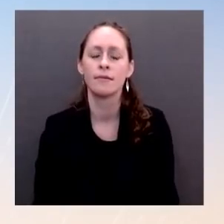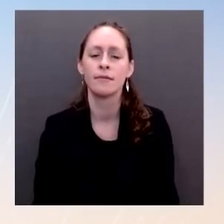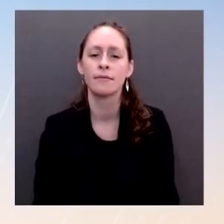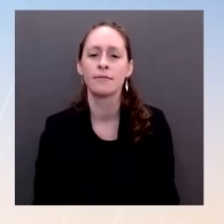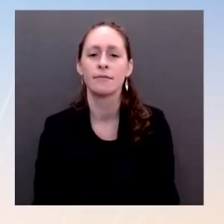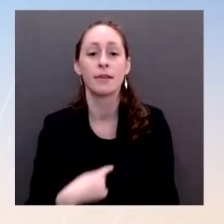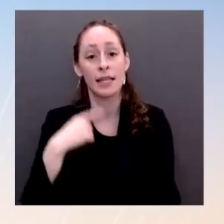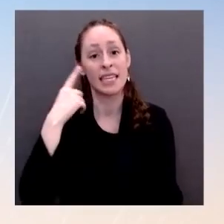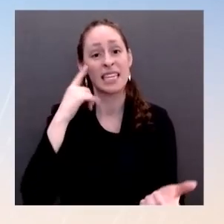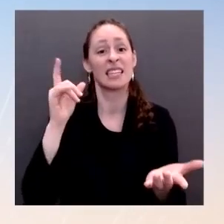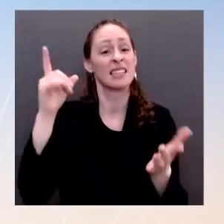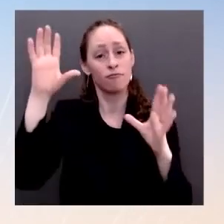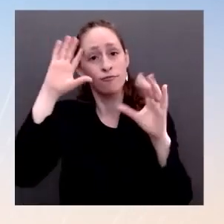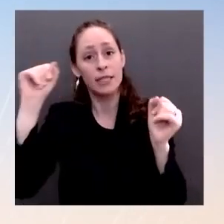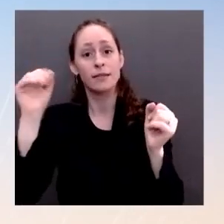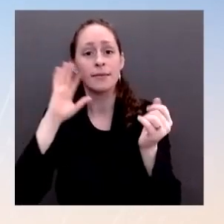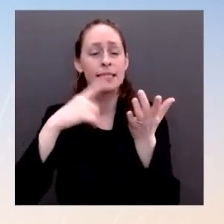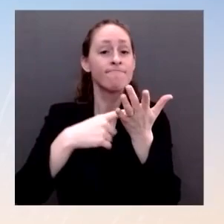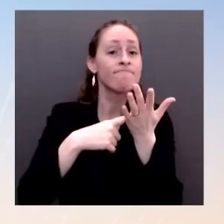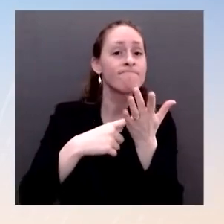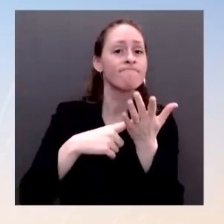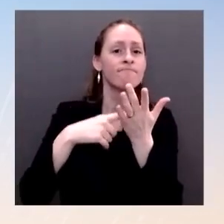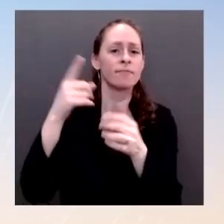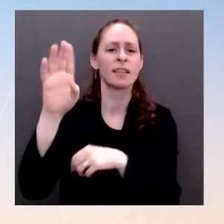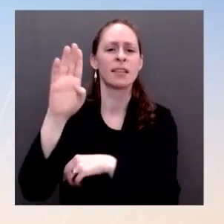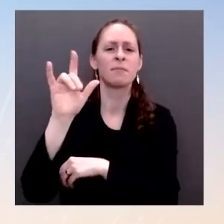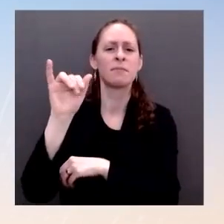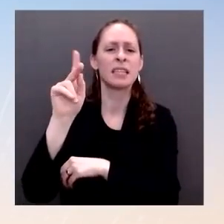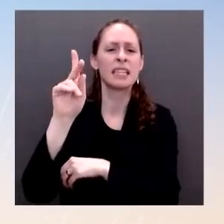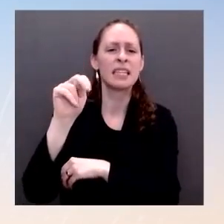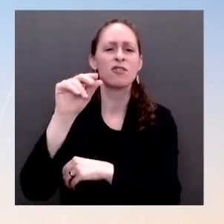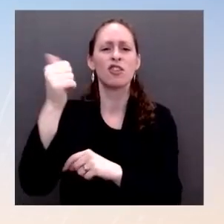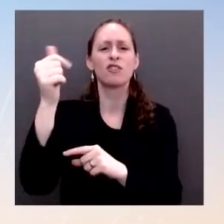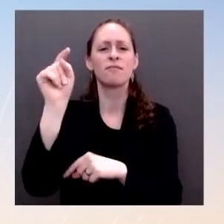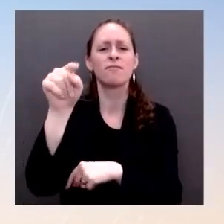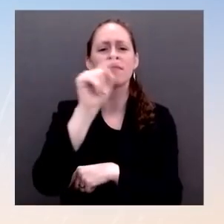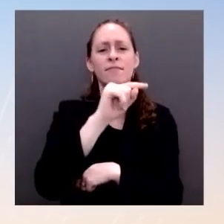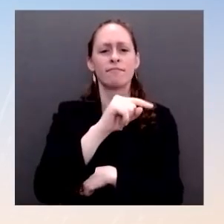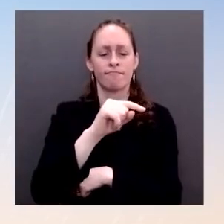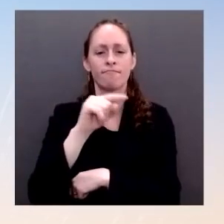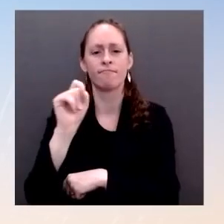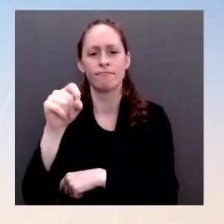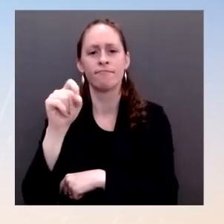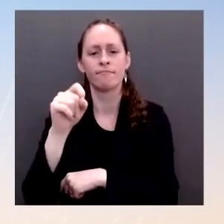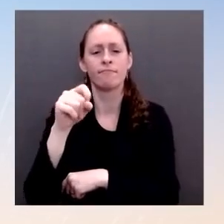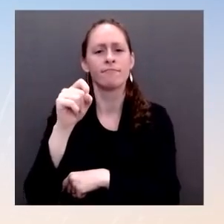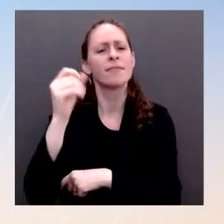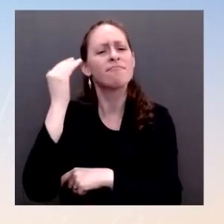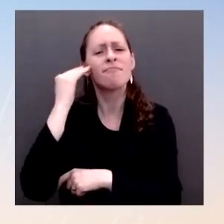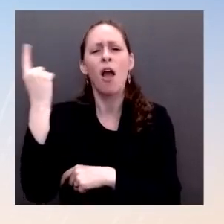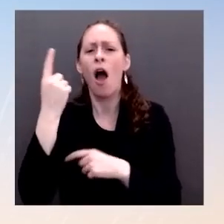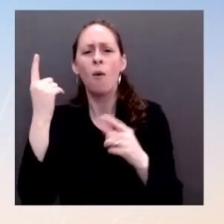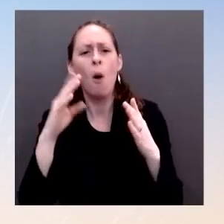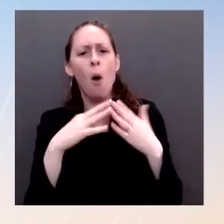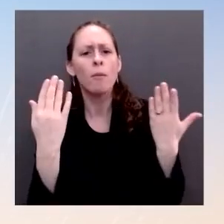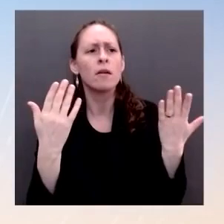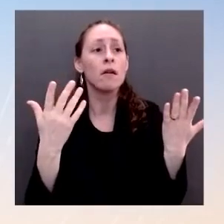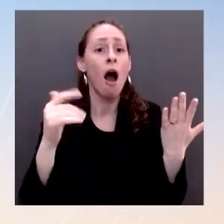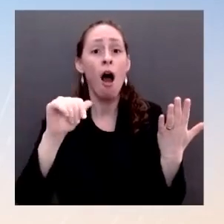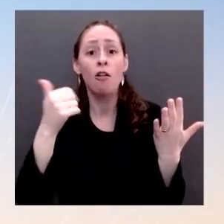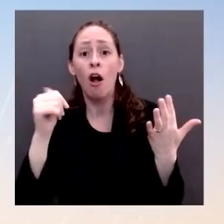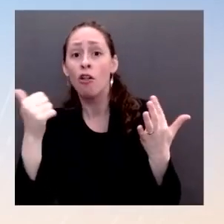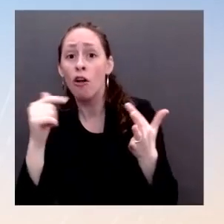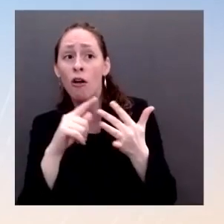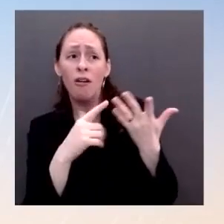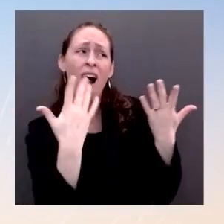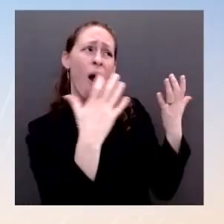always values leader-to-leader engagement, but we'll determine if that's the appropriate next step. He's open to that. He's always been open. Next step, and that's on the table. It